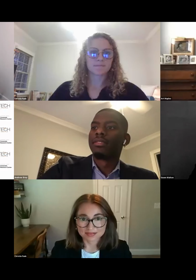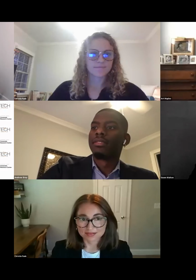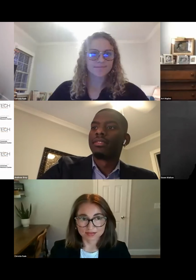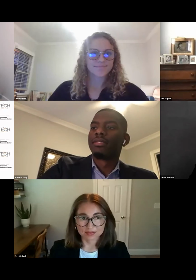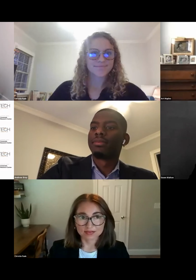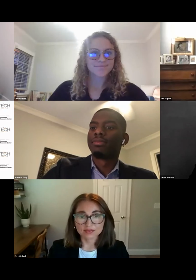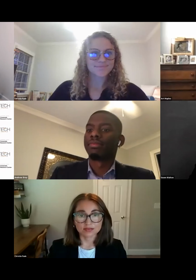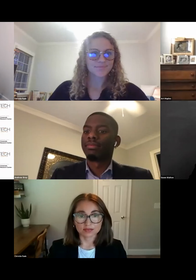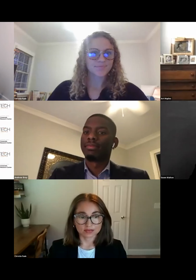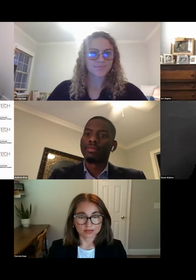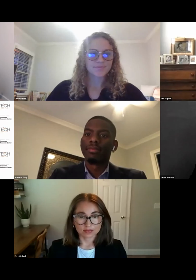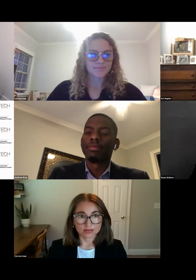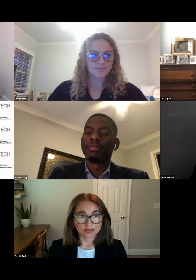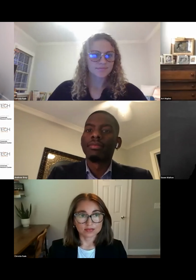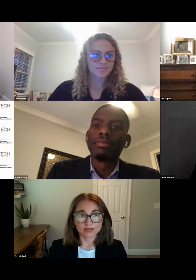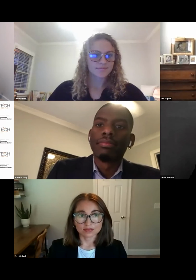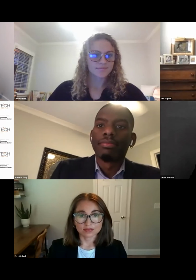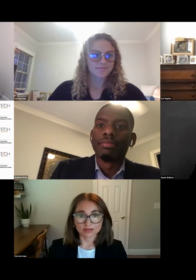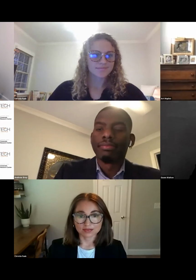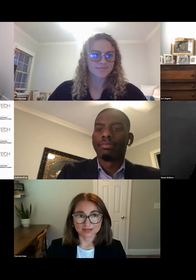Hi, Michaela,